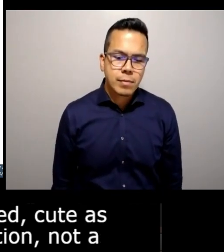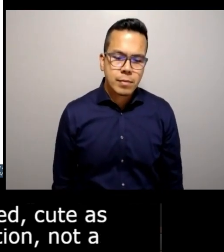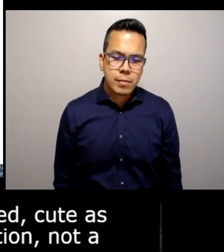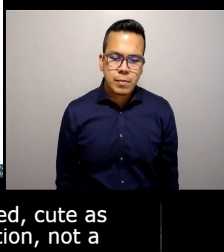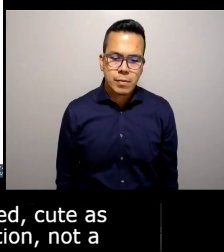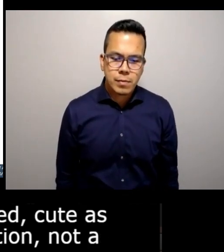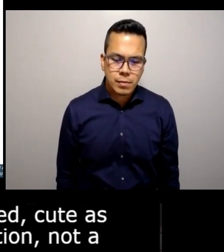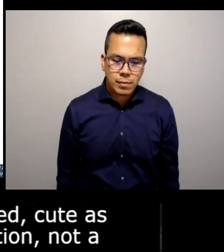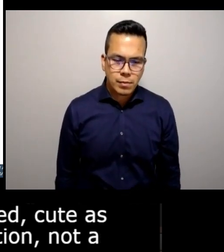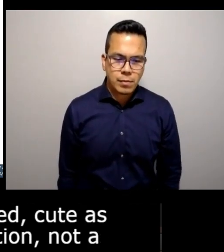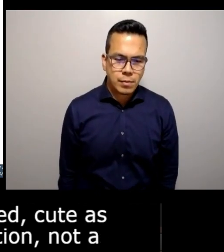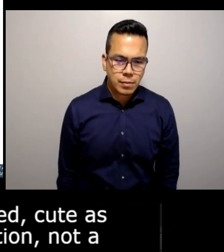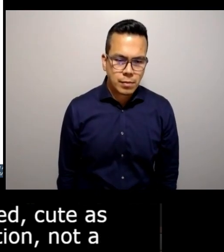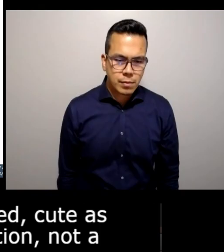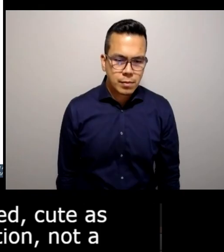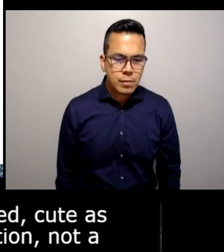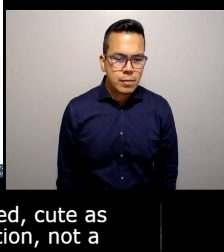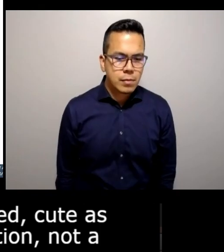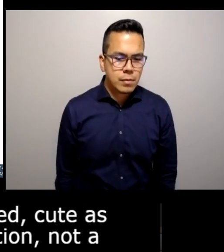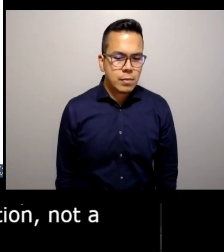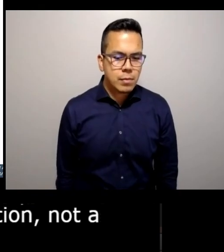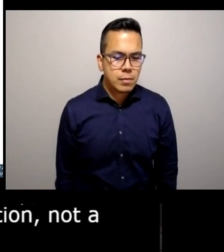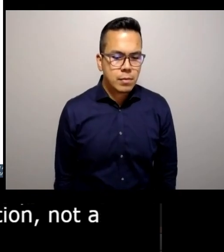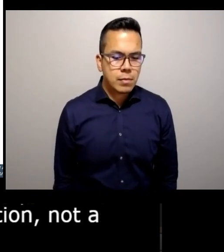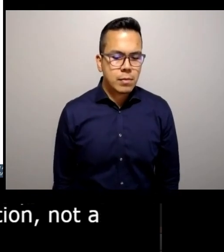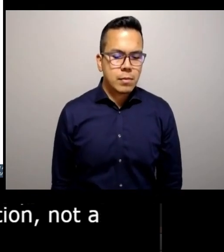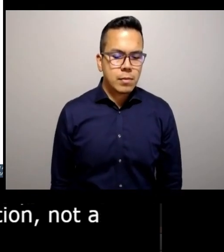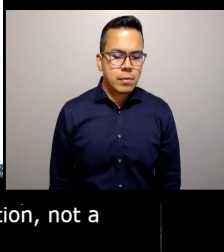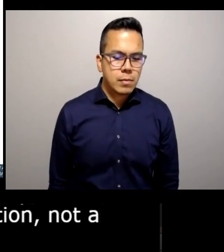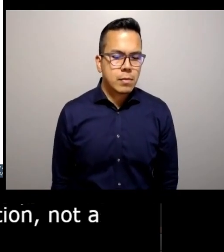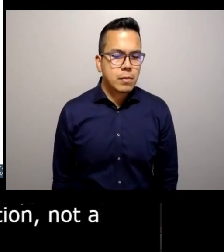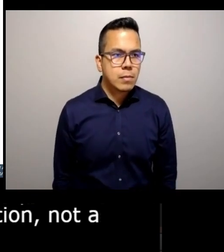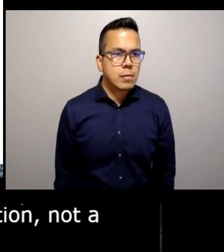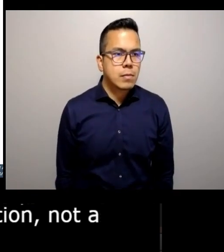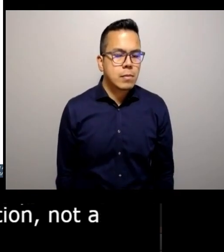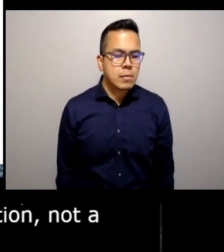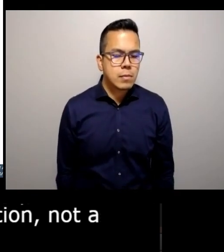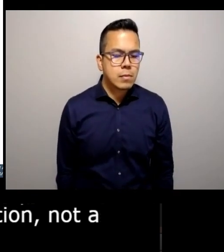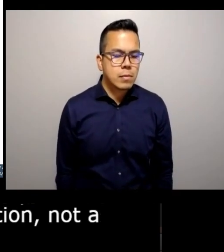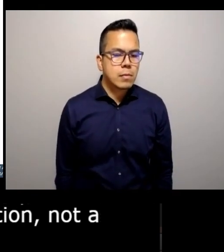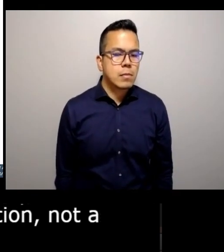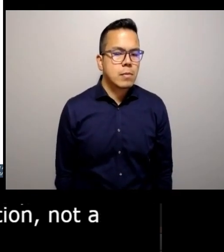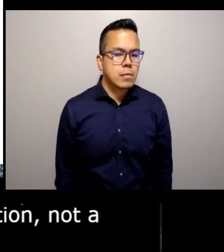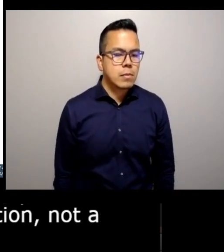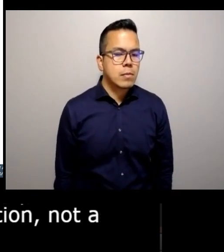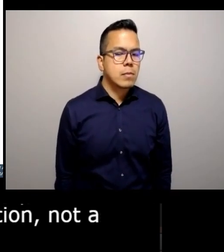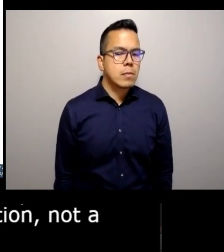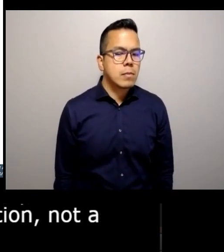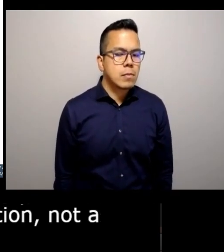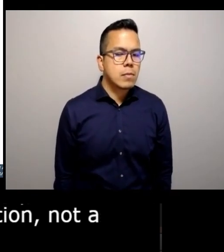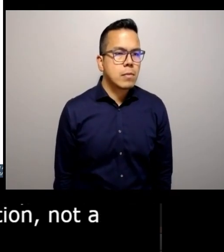Come back to alt text. Very fundamental accessibility tool.